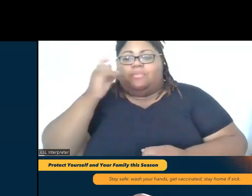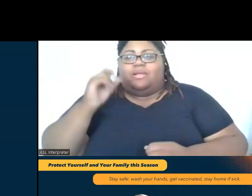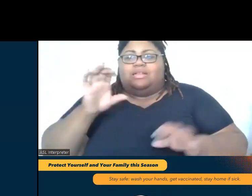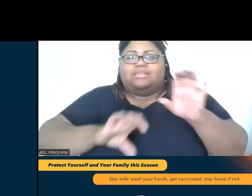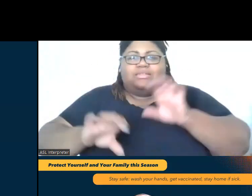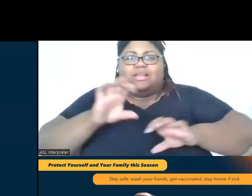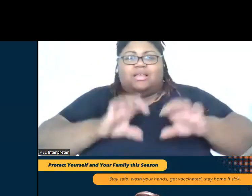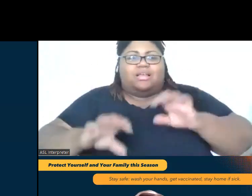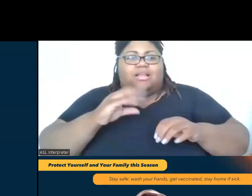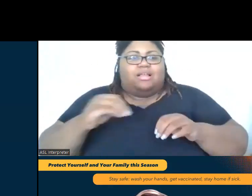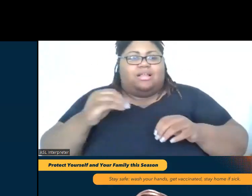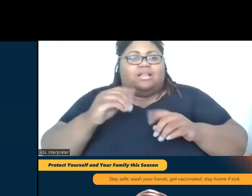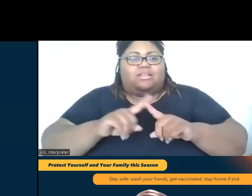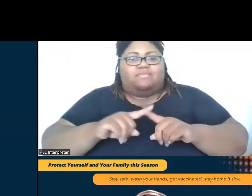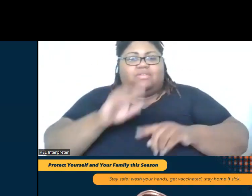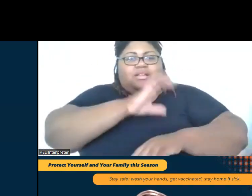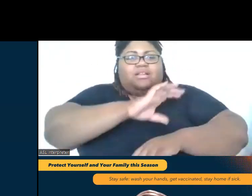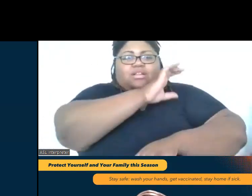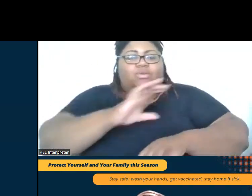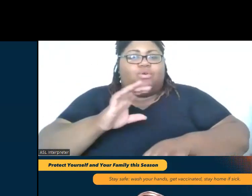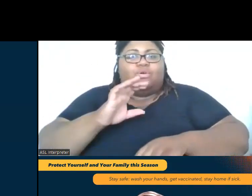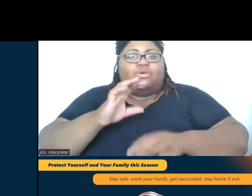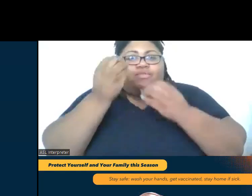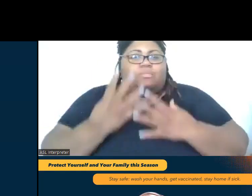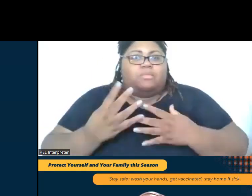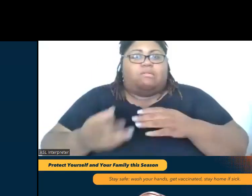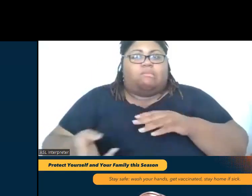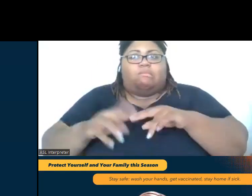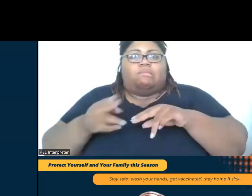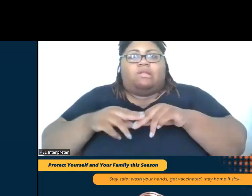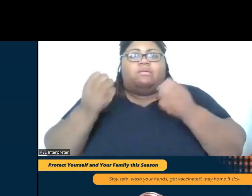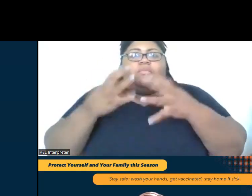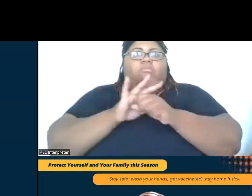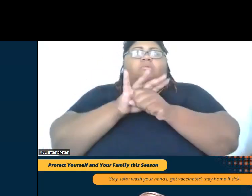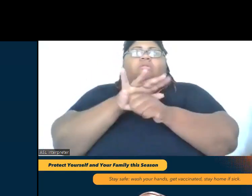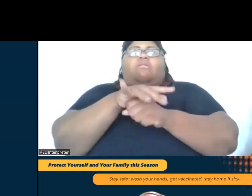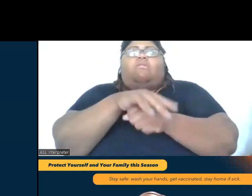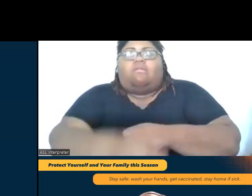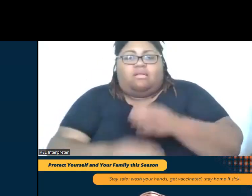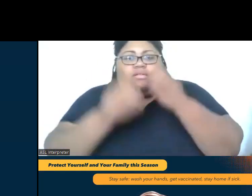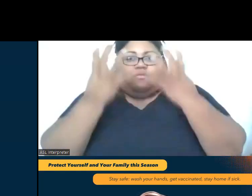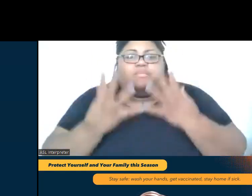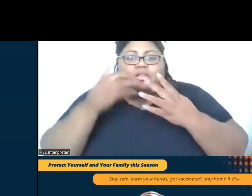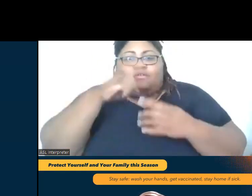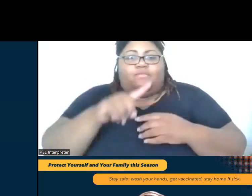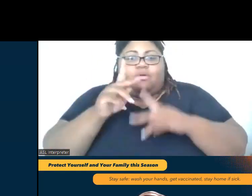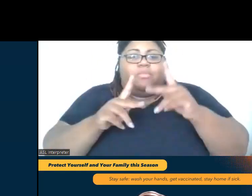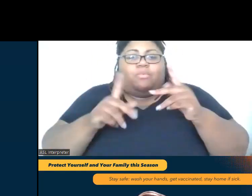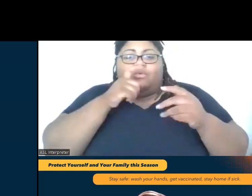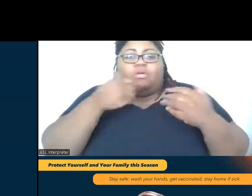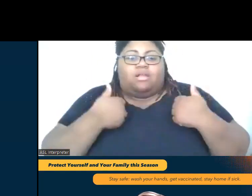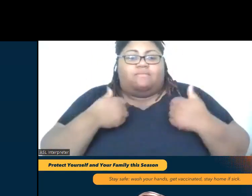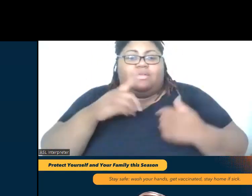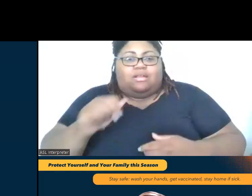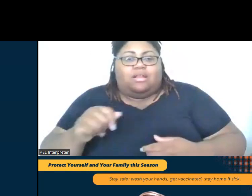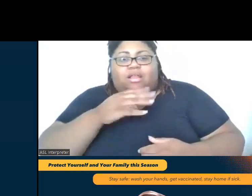continue to evolve, there's an abundance of information for older adults, people with disabilities, and family caregivers.